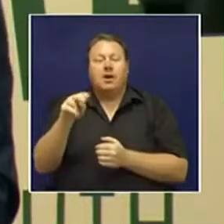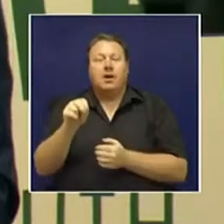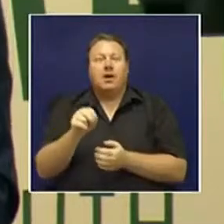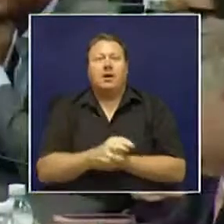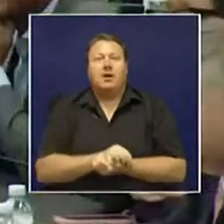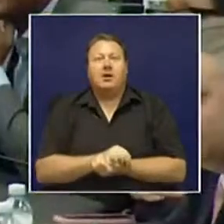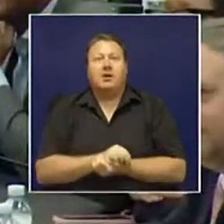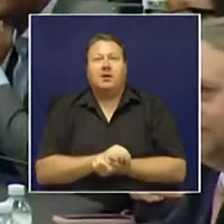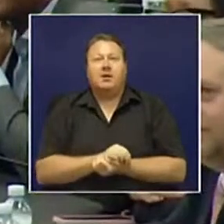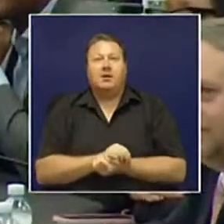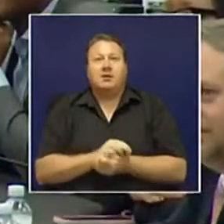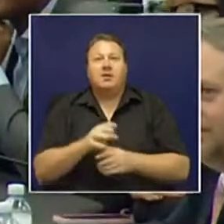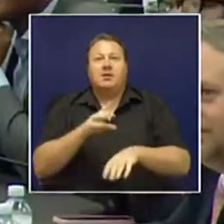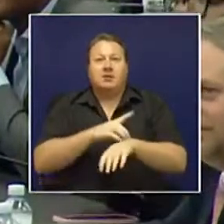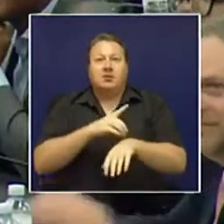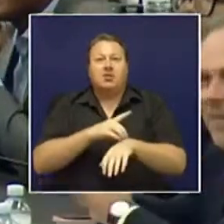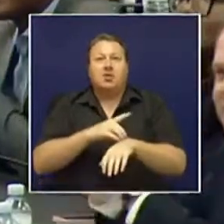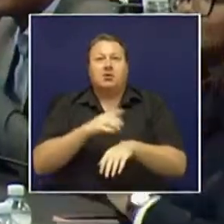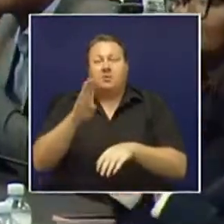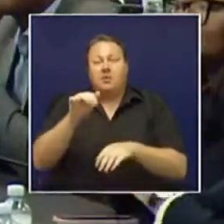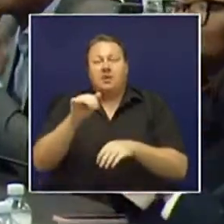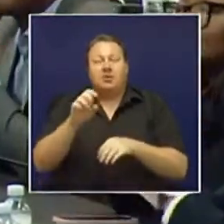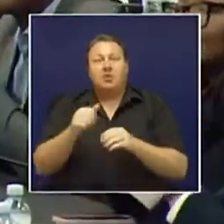and Dr. Mason.